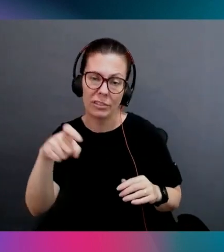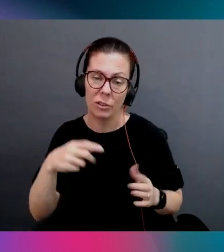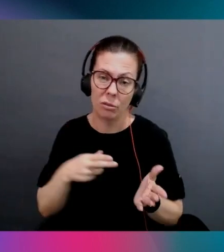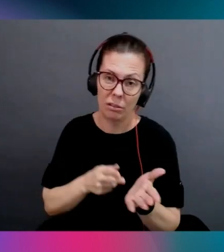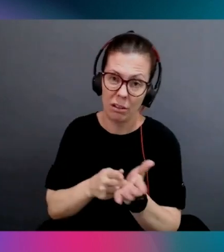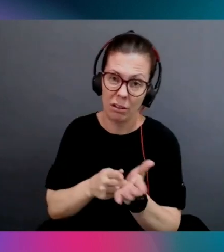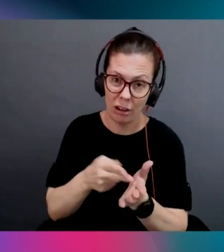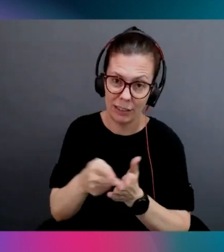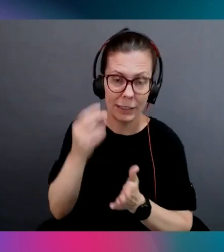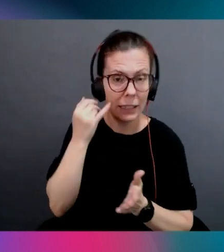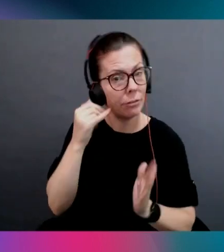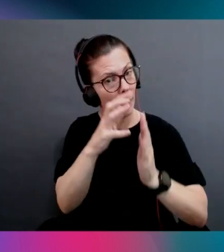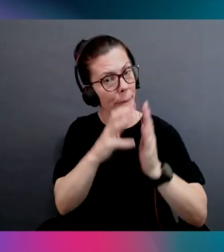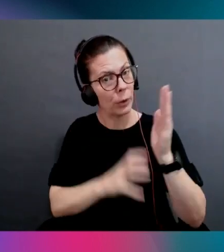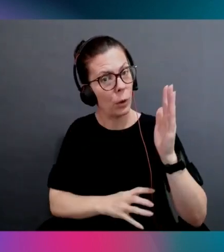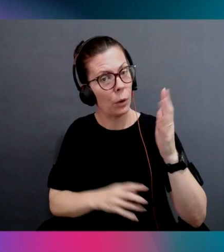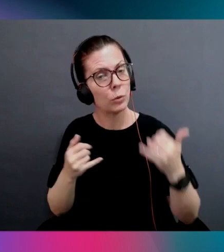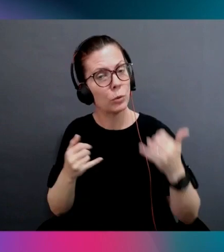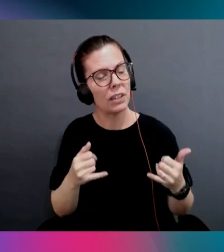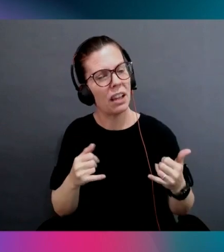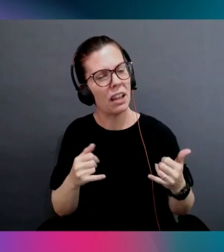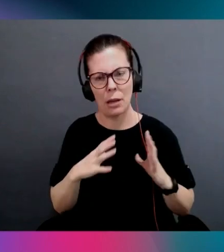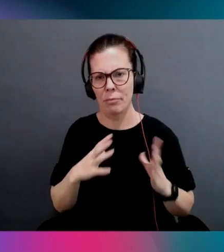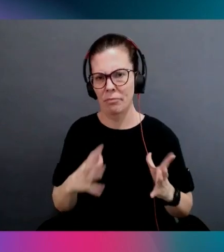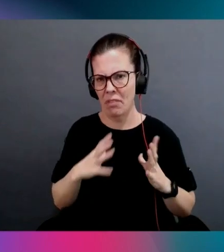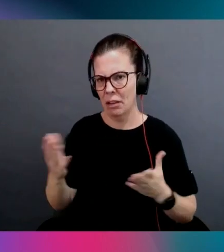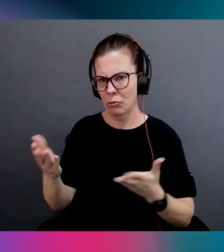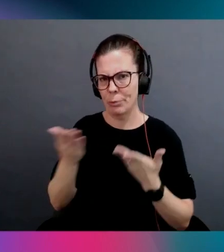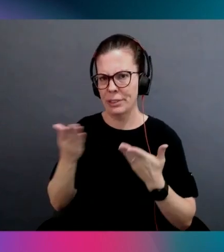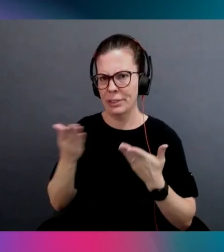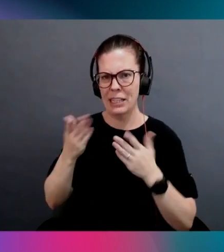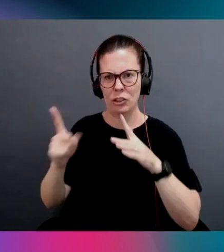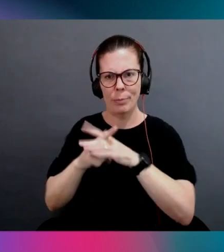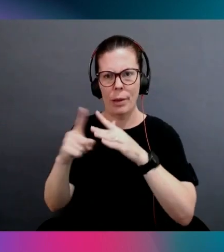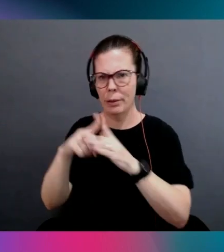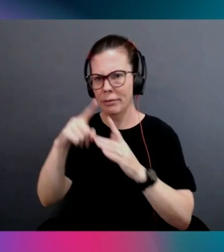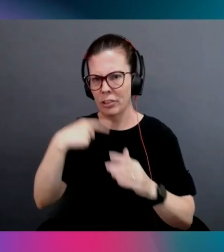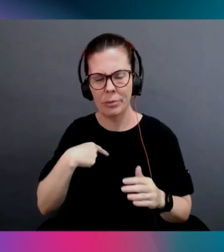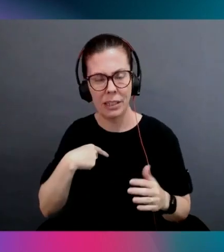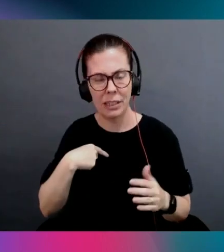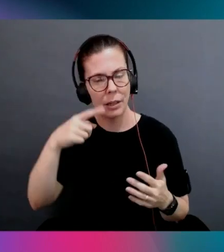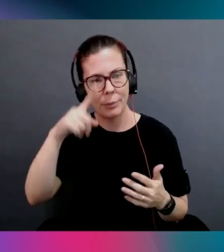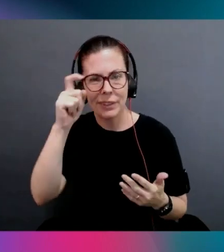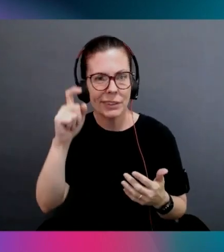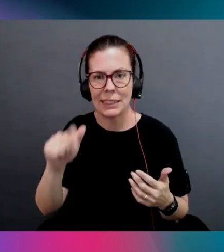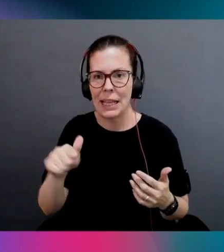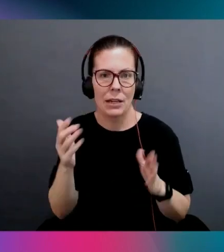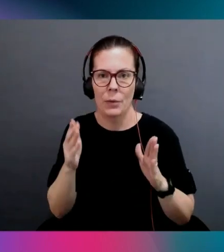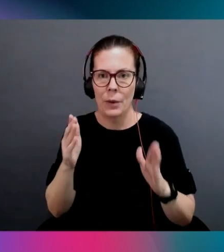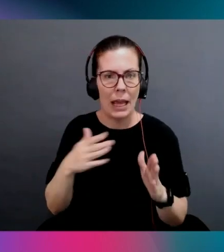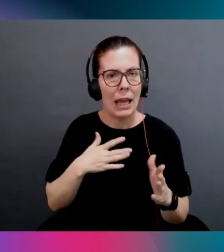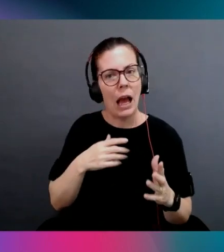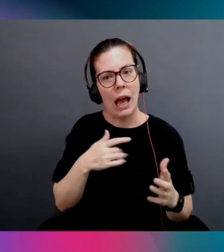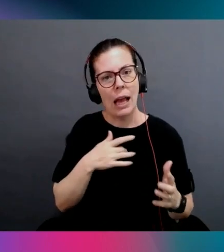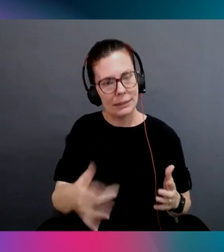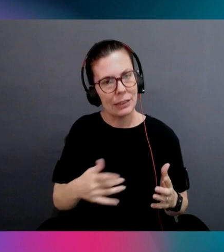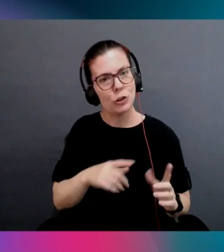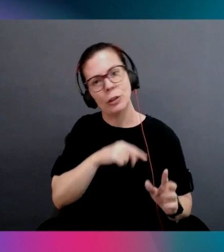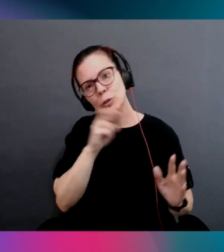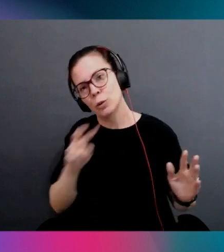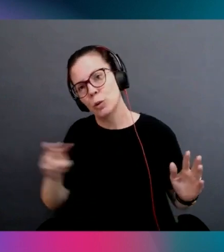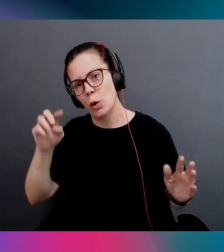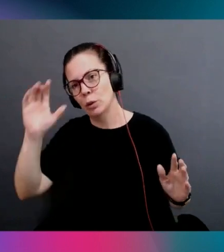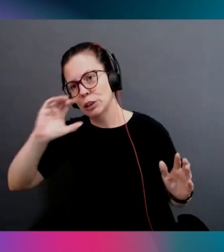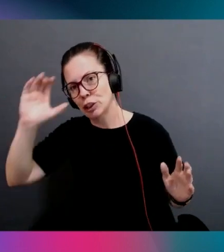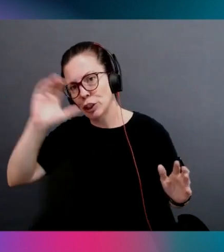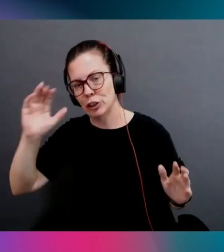code today, I would be totally okay with the recommendations popping because anyway, my alternative was to go to some web search, and honestly, when